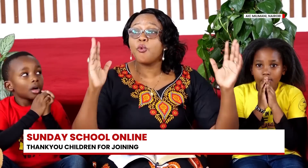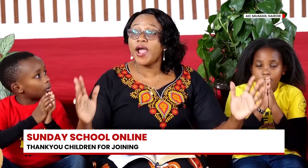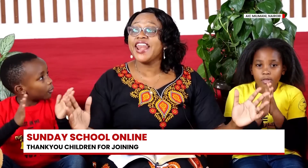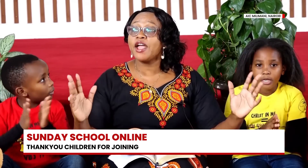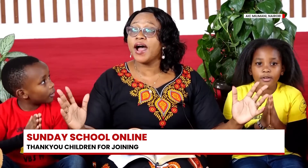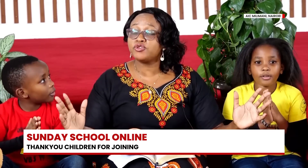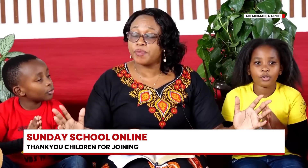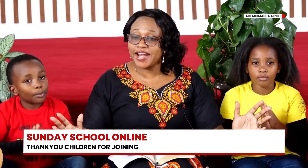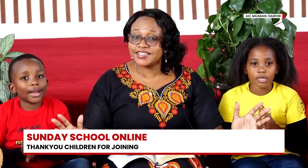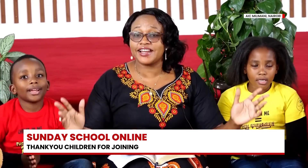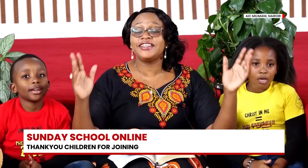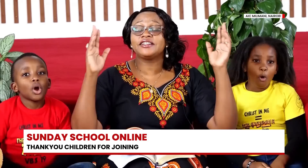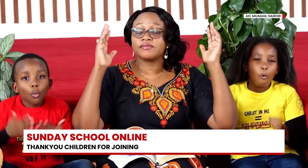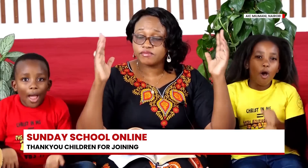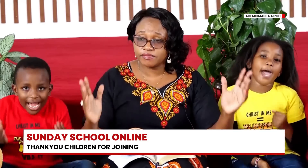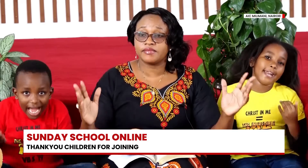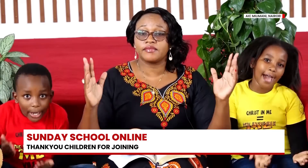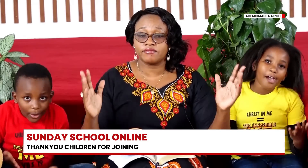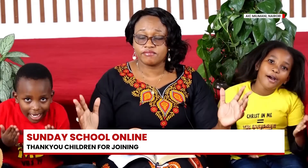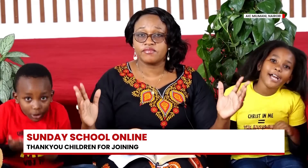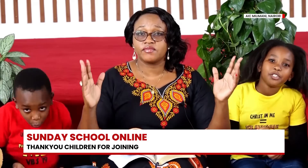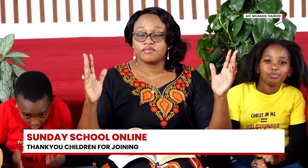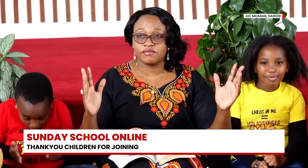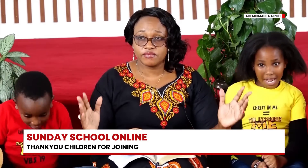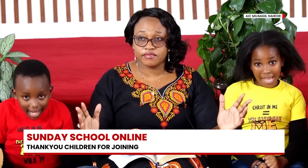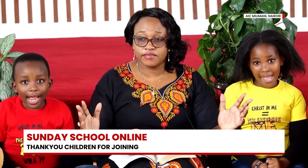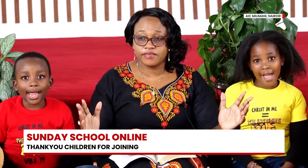again. When I want to pray, let's start.